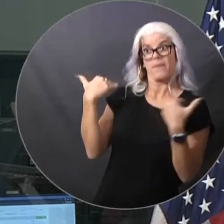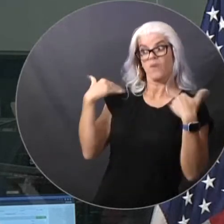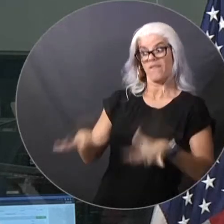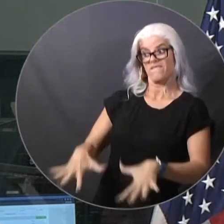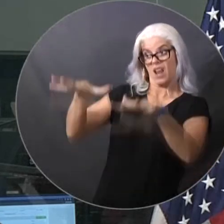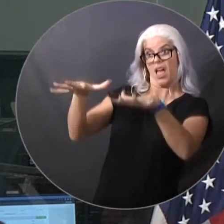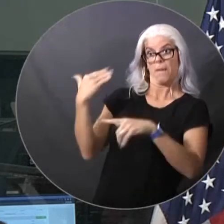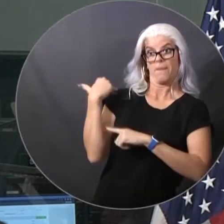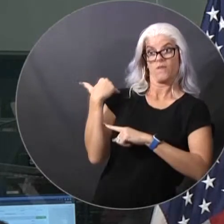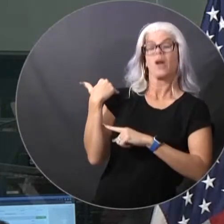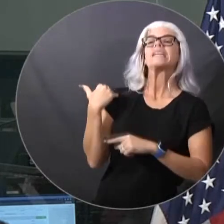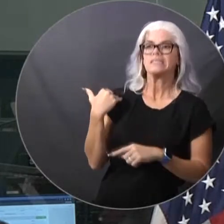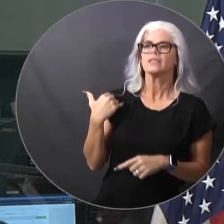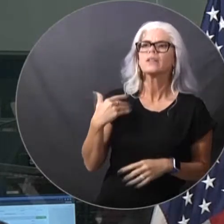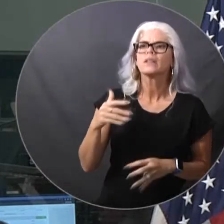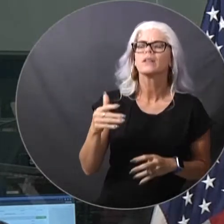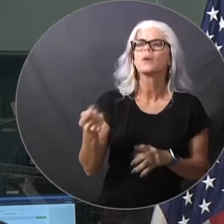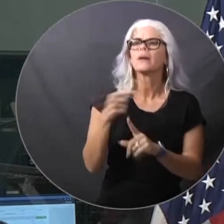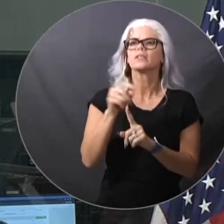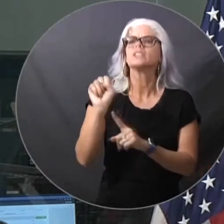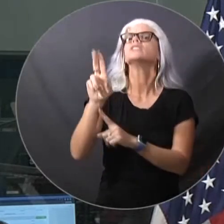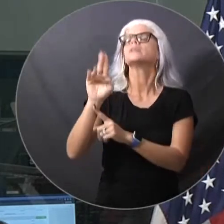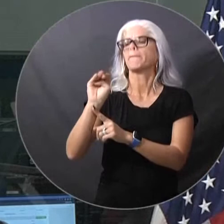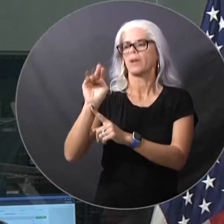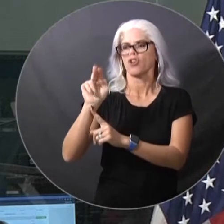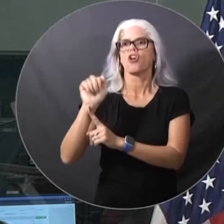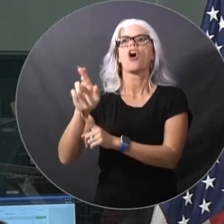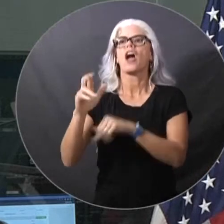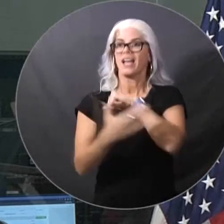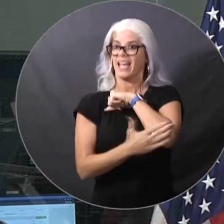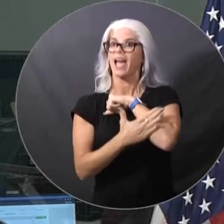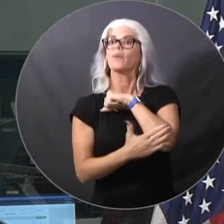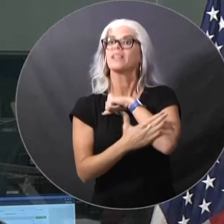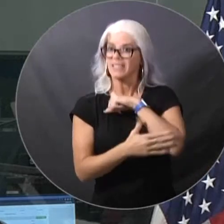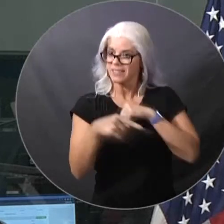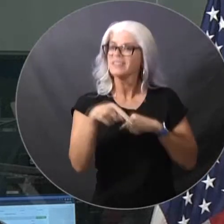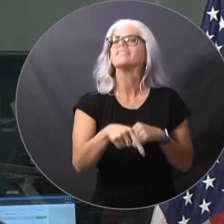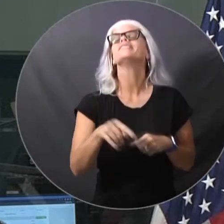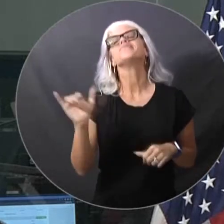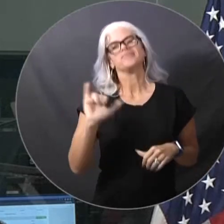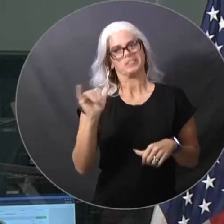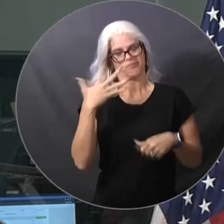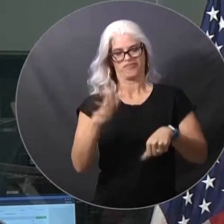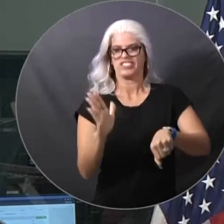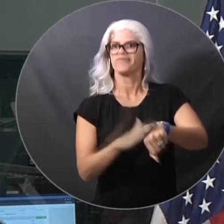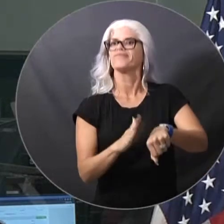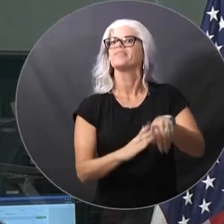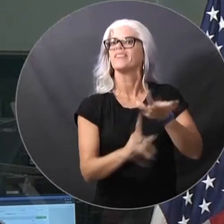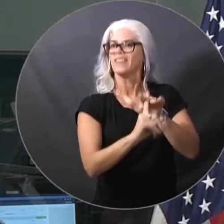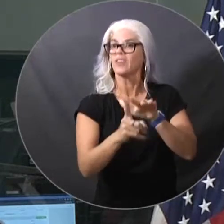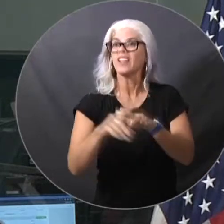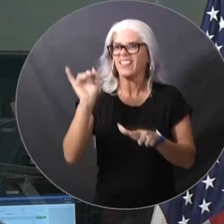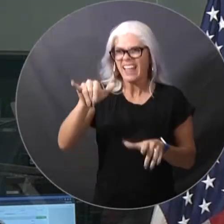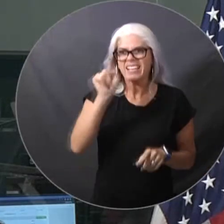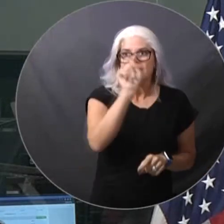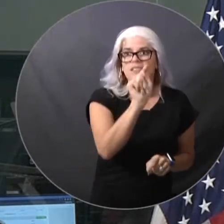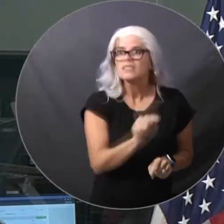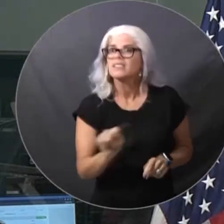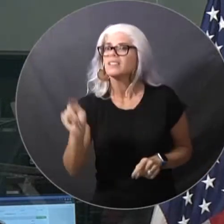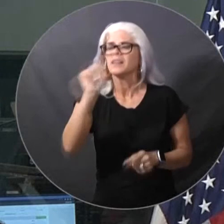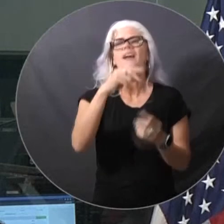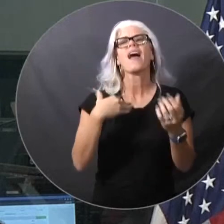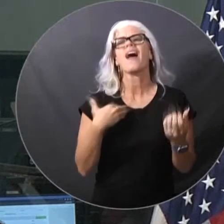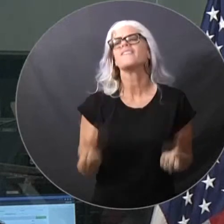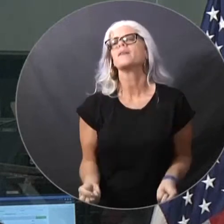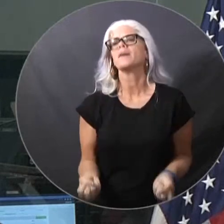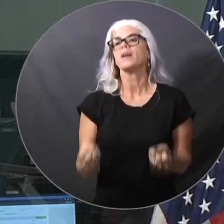homes. And so those are places that are hundreds and hundreds of miles away from the initial impact in Southwest Florida, and